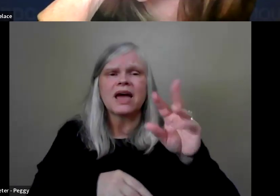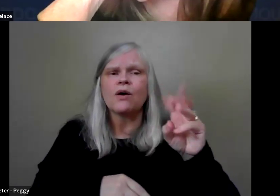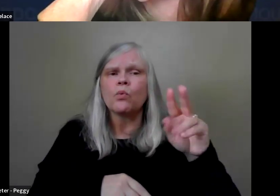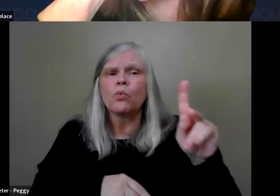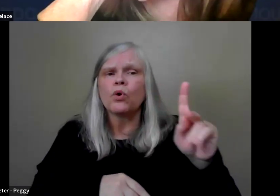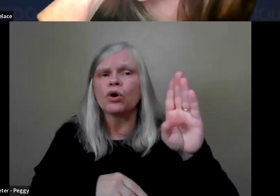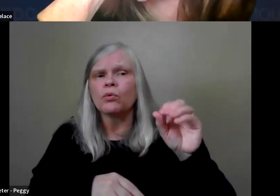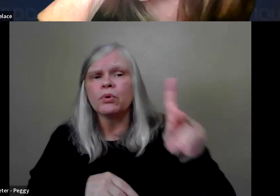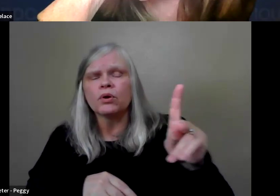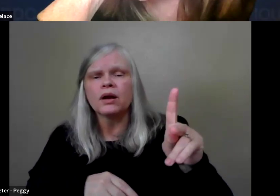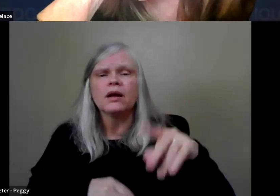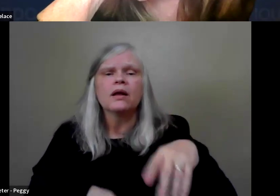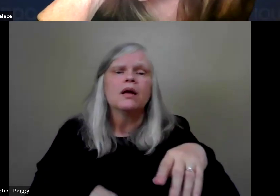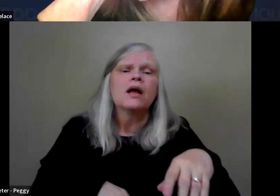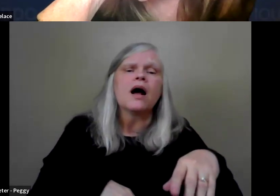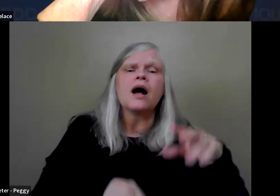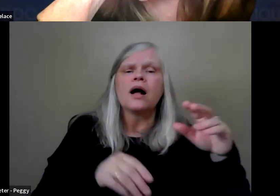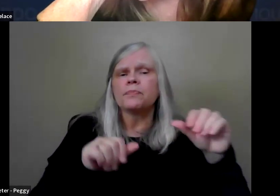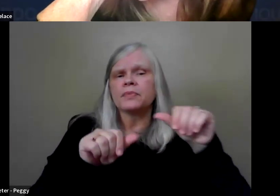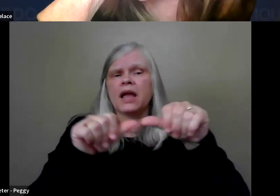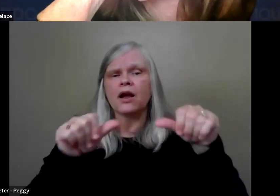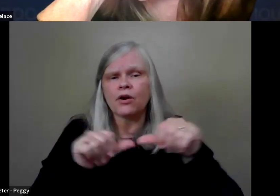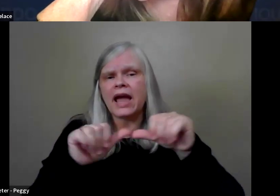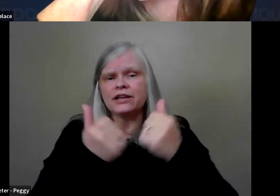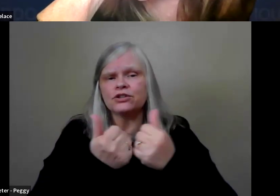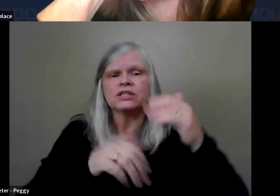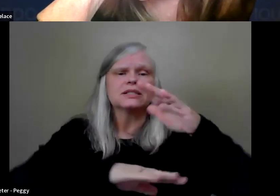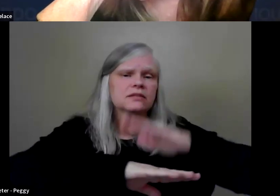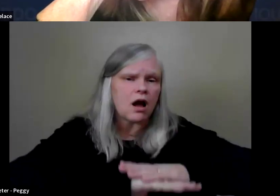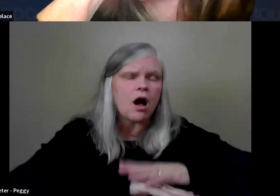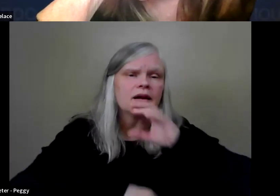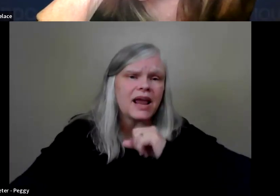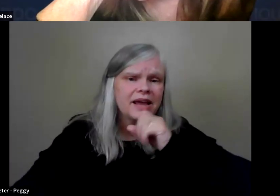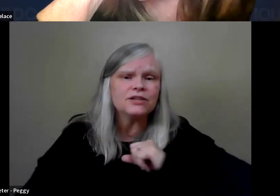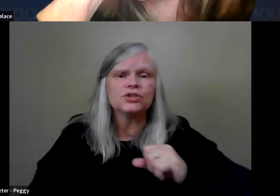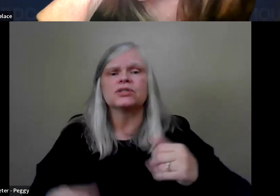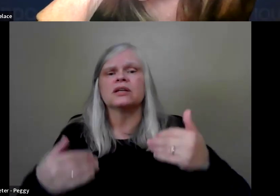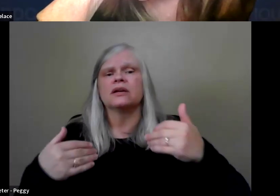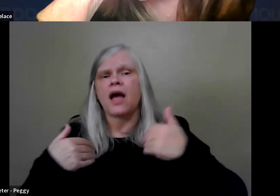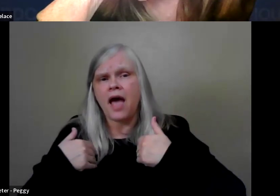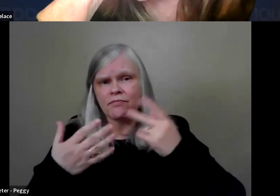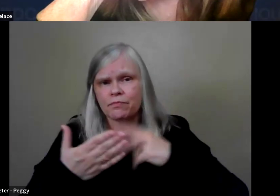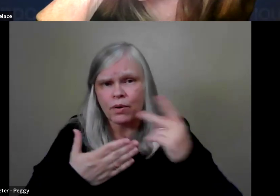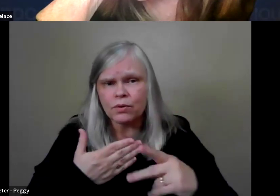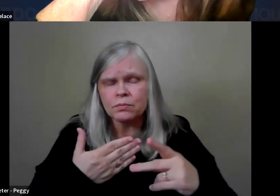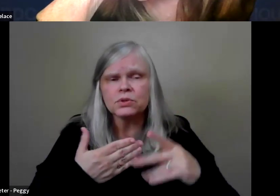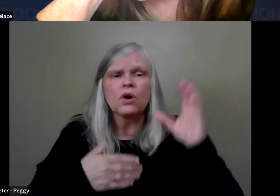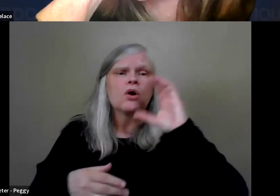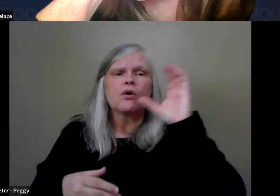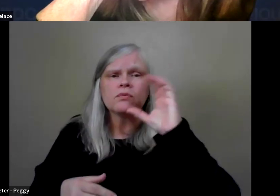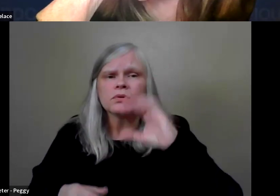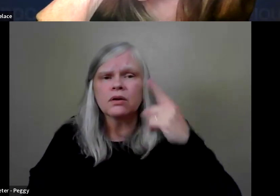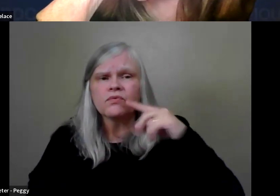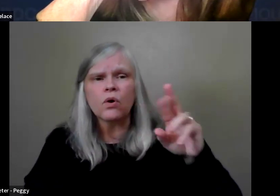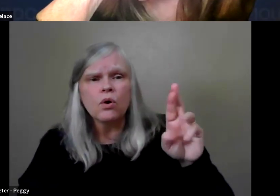area agencies on aging have some caregiver programs that could potentially assist with finding respite care and